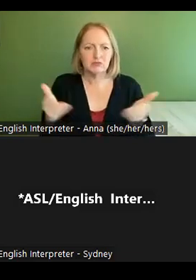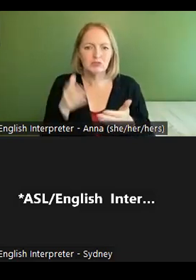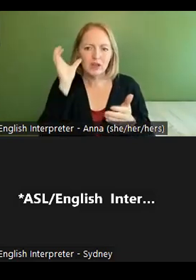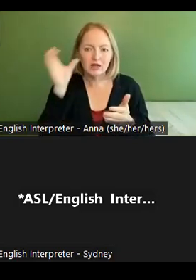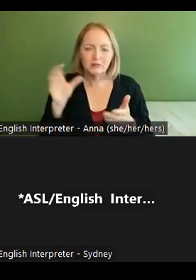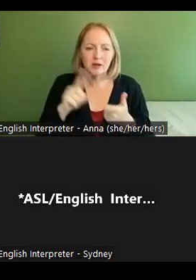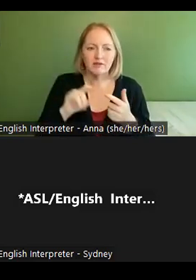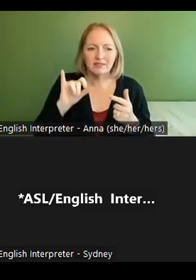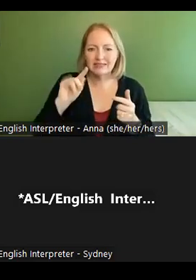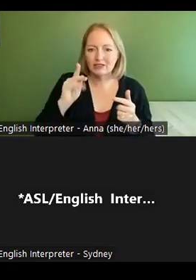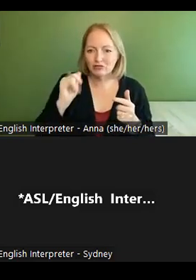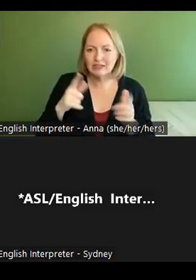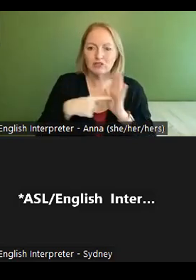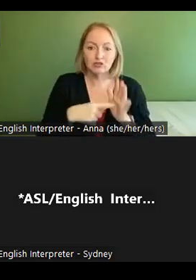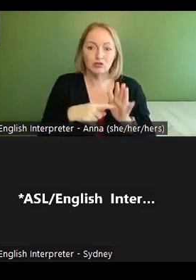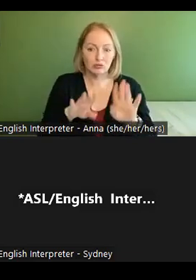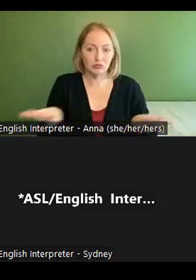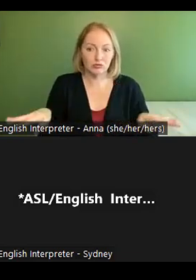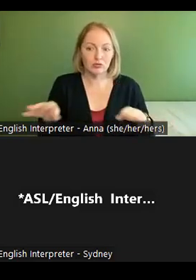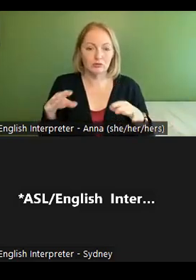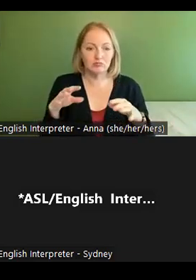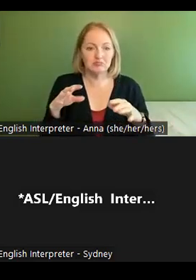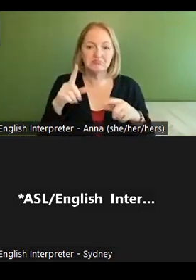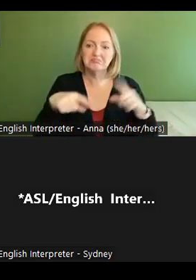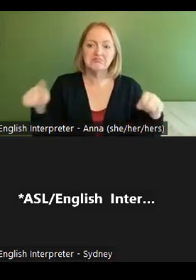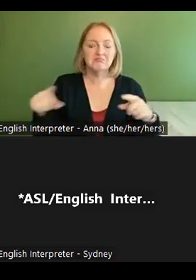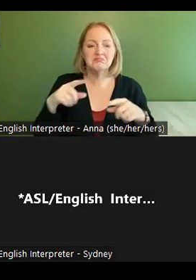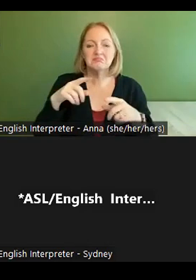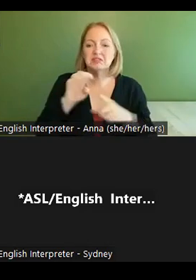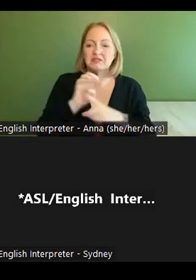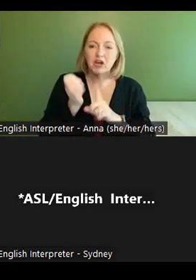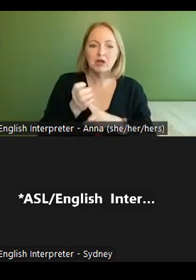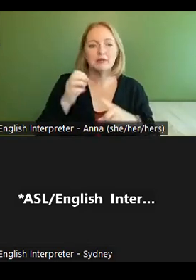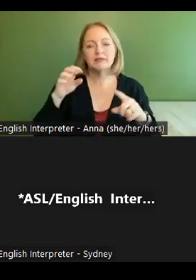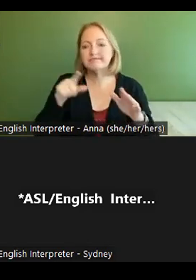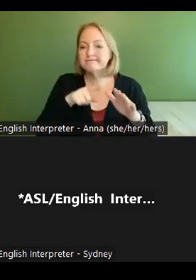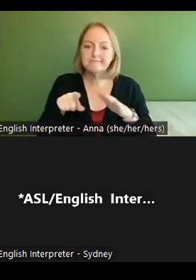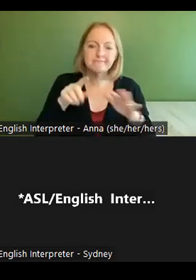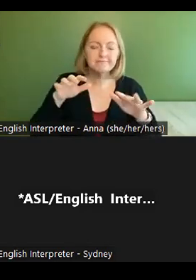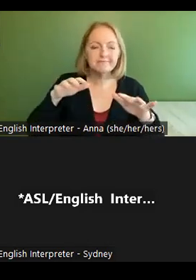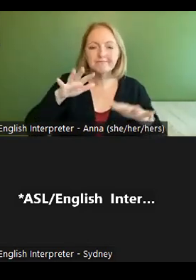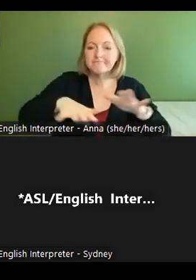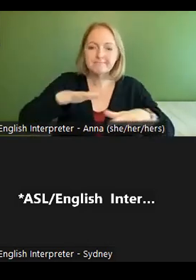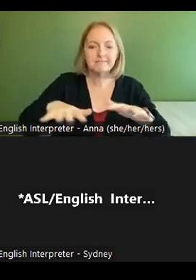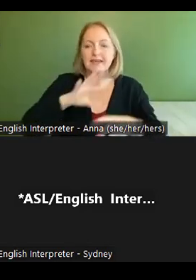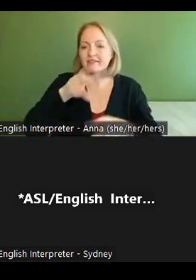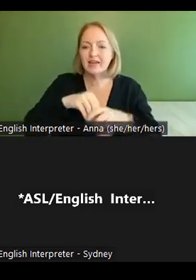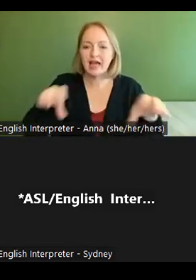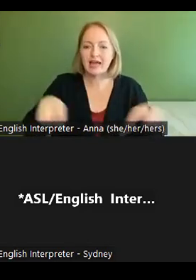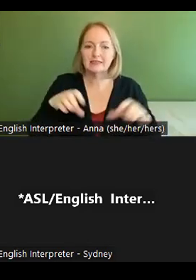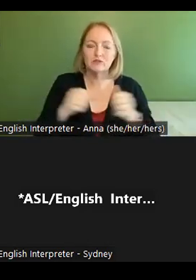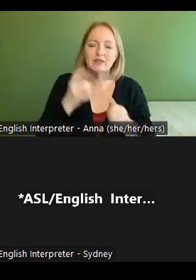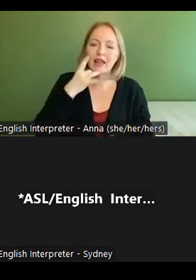tinkering and showcases children in various childcare settings exploring tinkering concepts and engaging in activities with light and